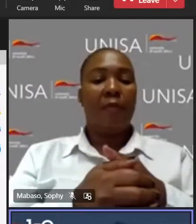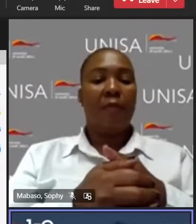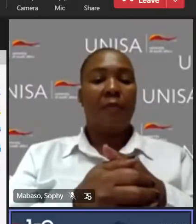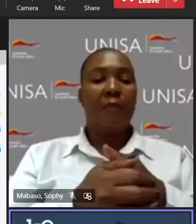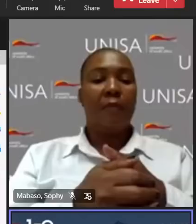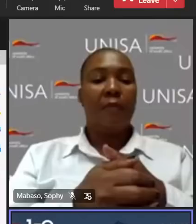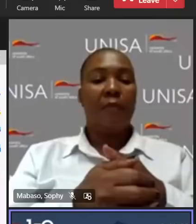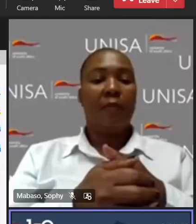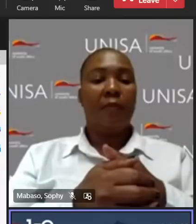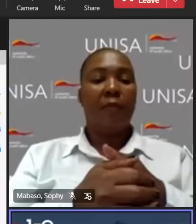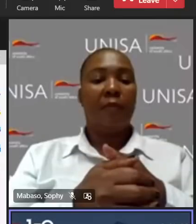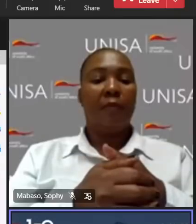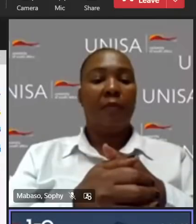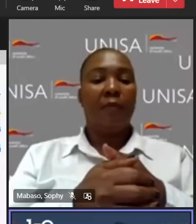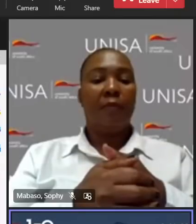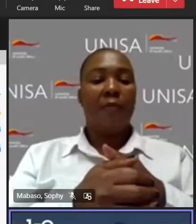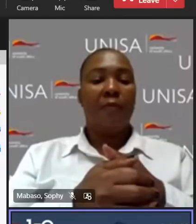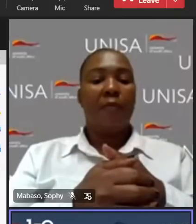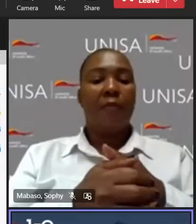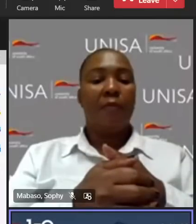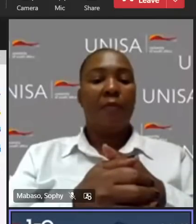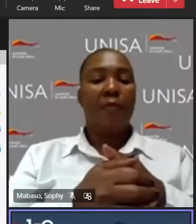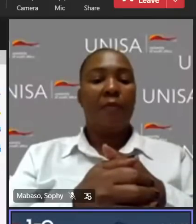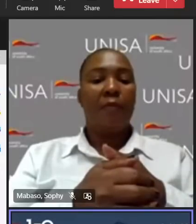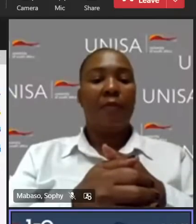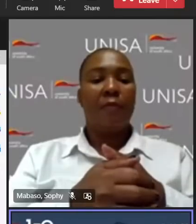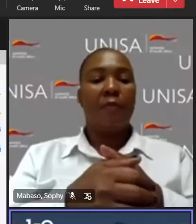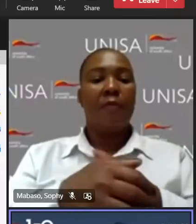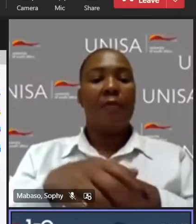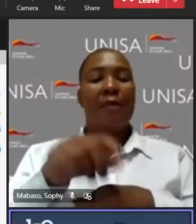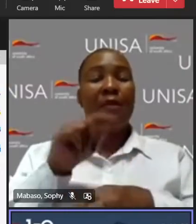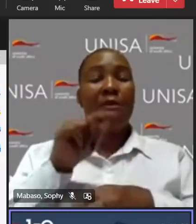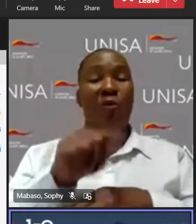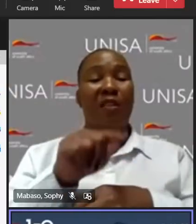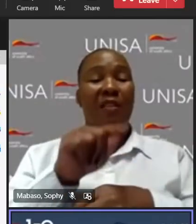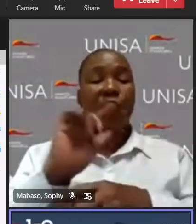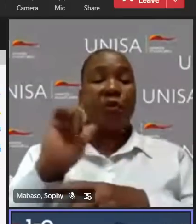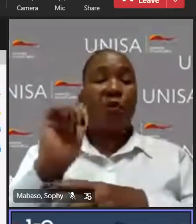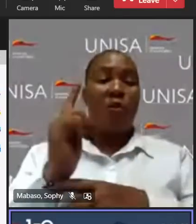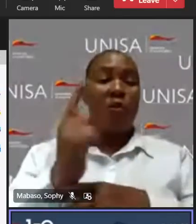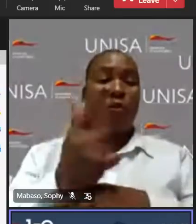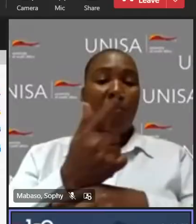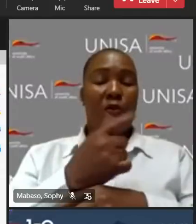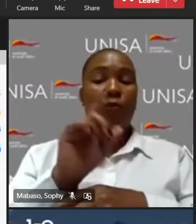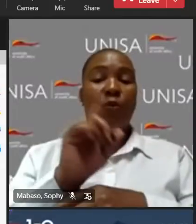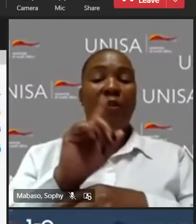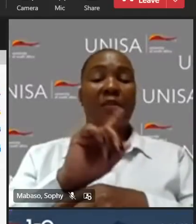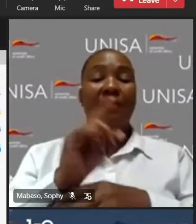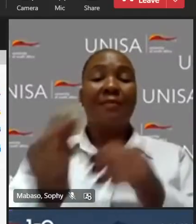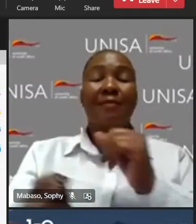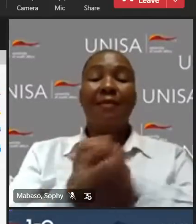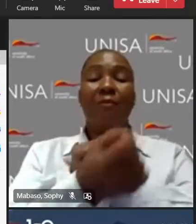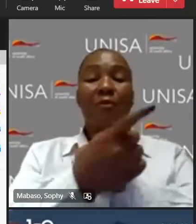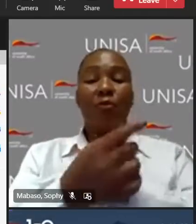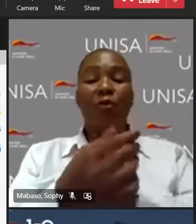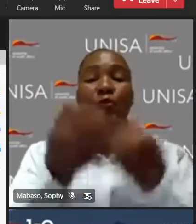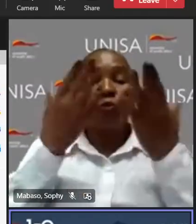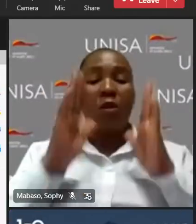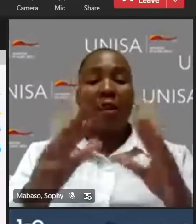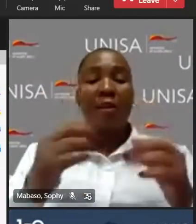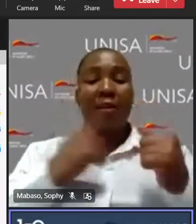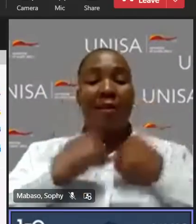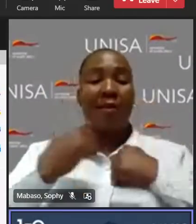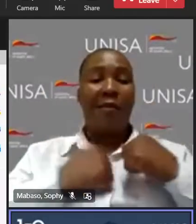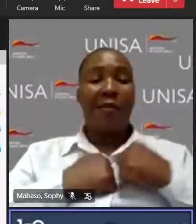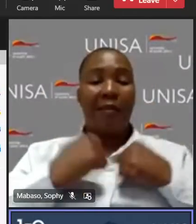Okay, so that is for student, all the functionalities on student admin currently.